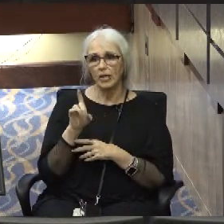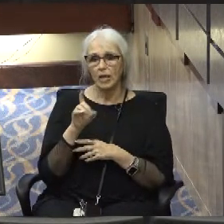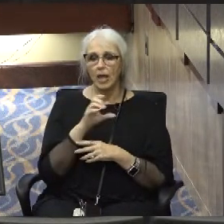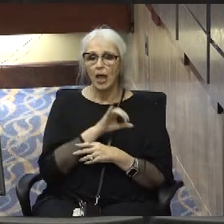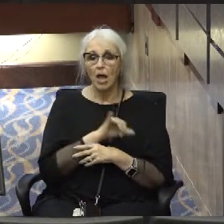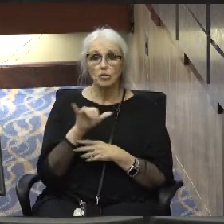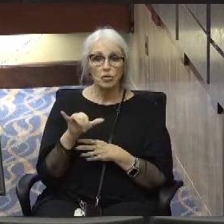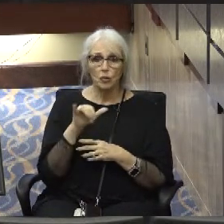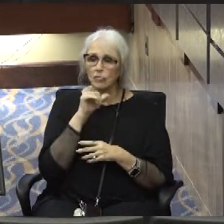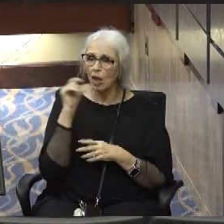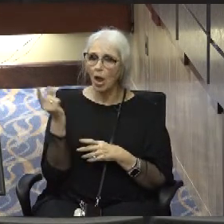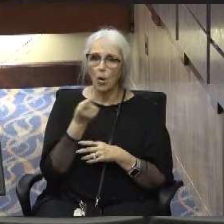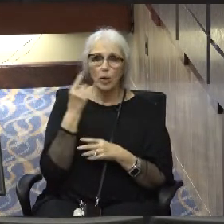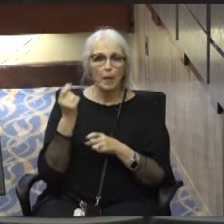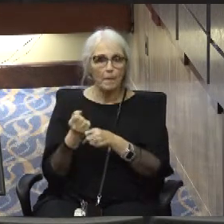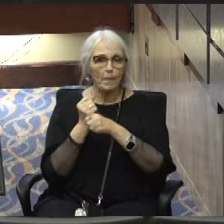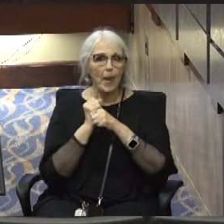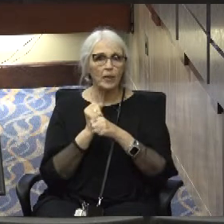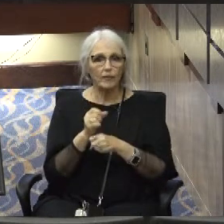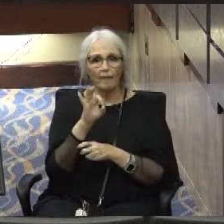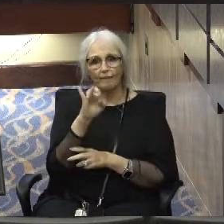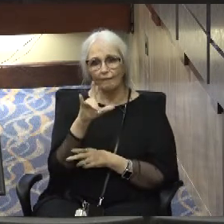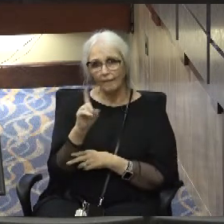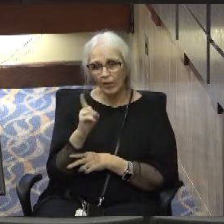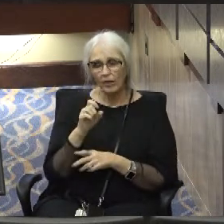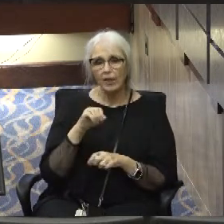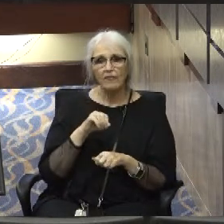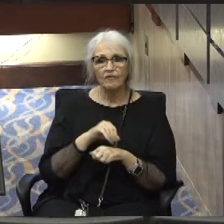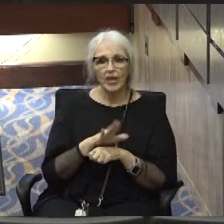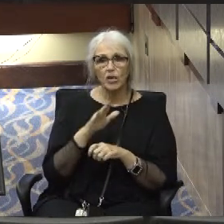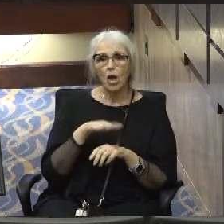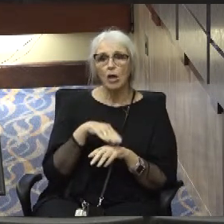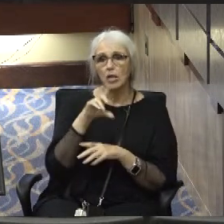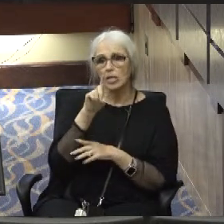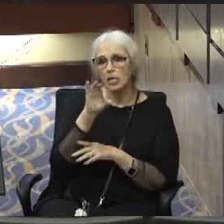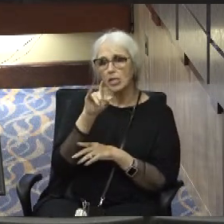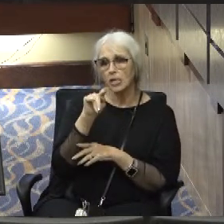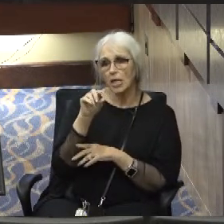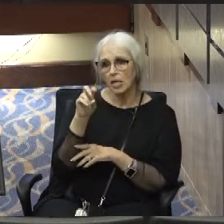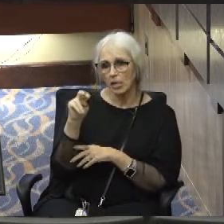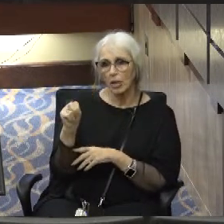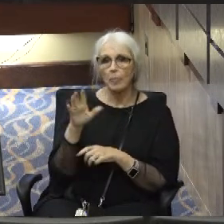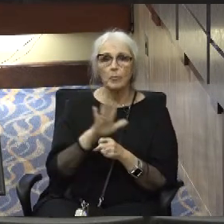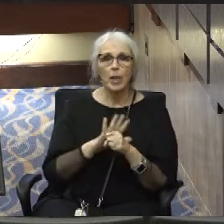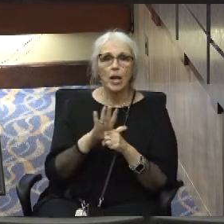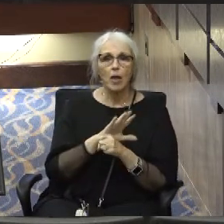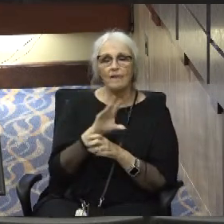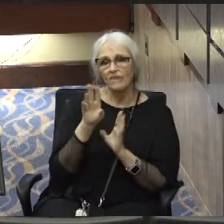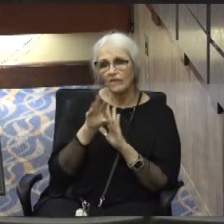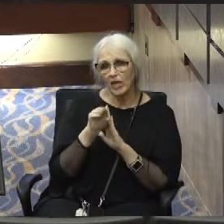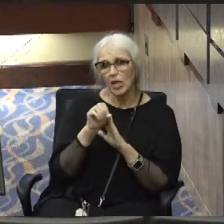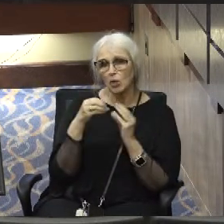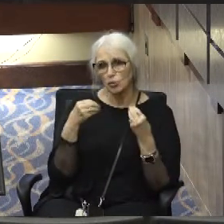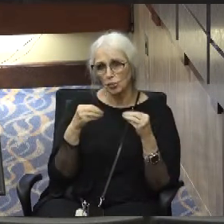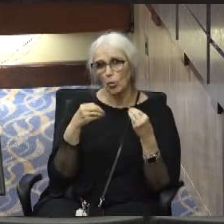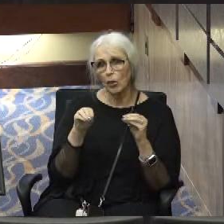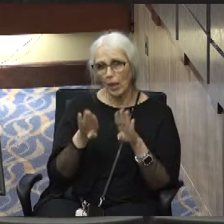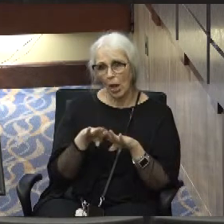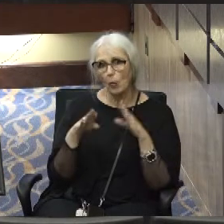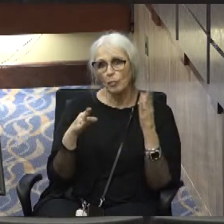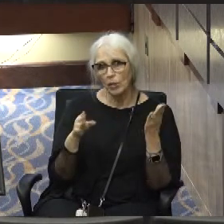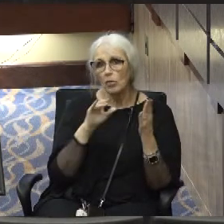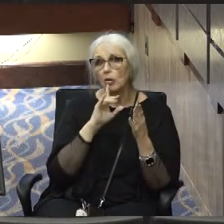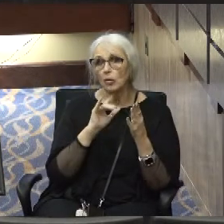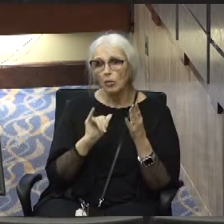also, not only our baseball fields being impacted on Dutton, there's a local tortilla shop that opened up there that was